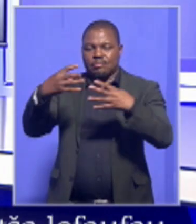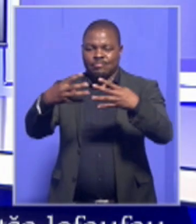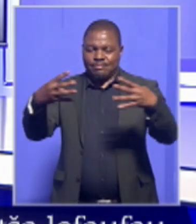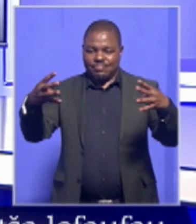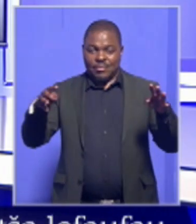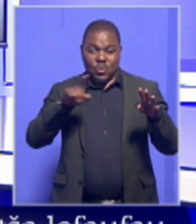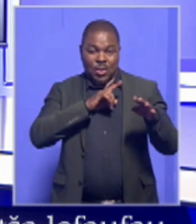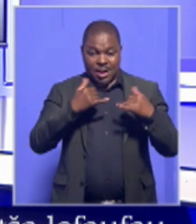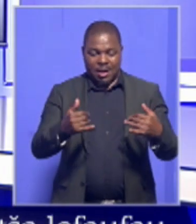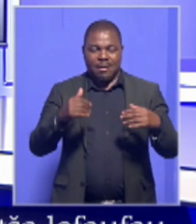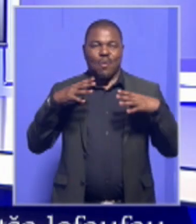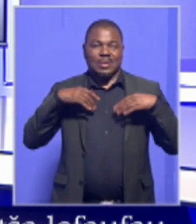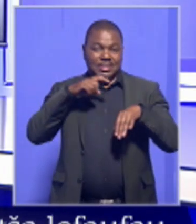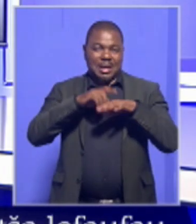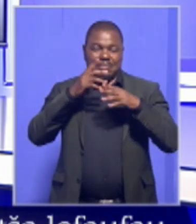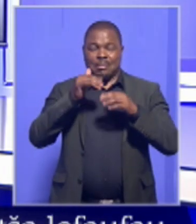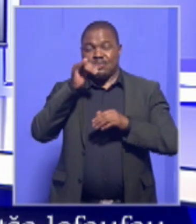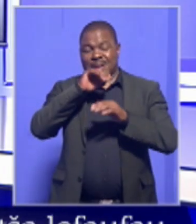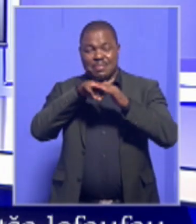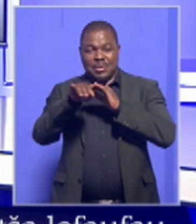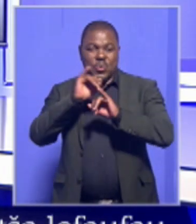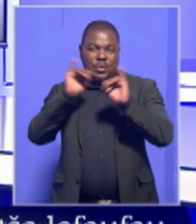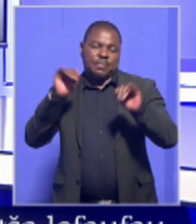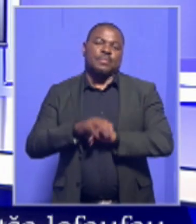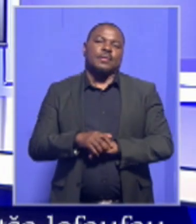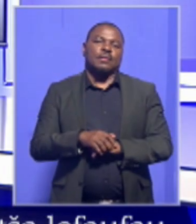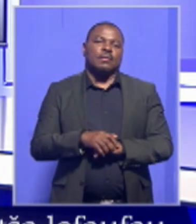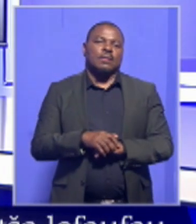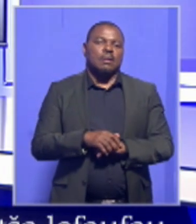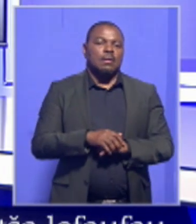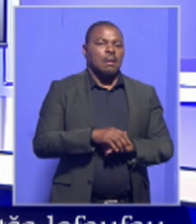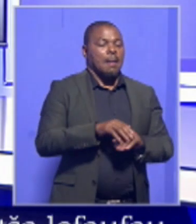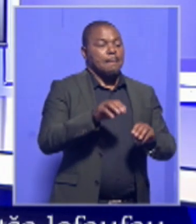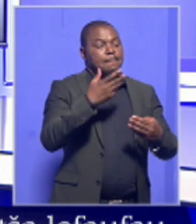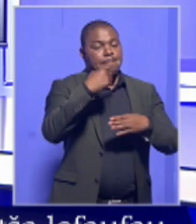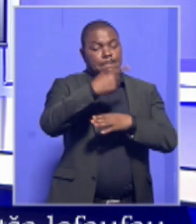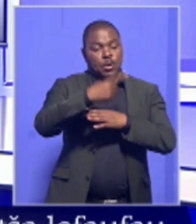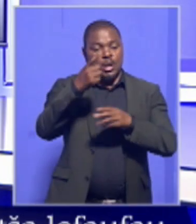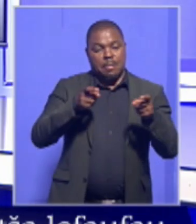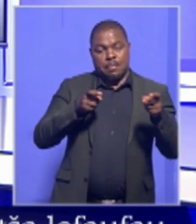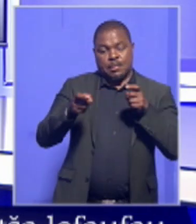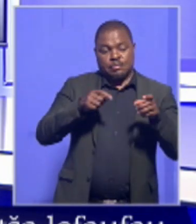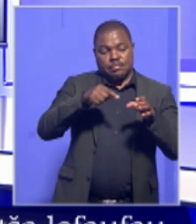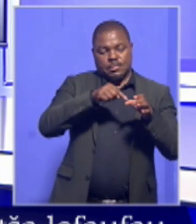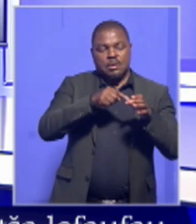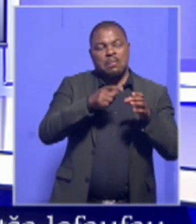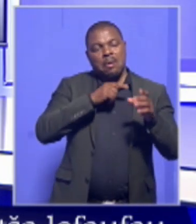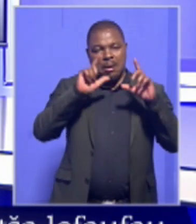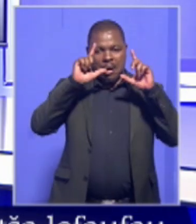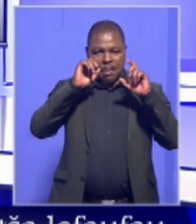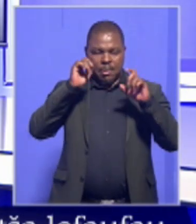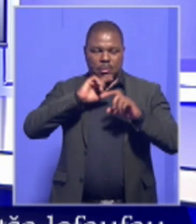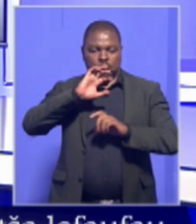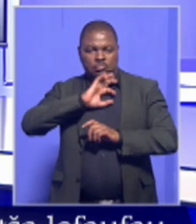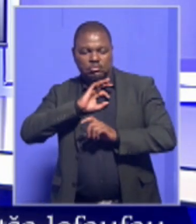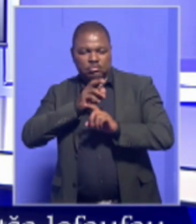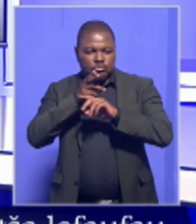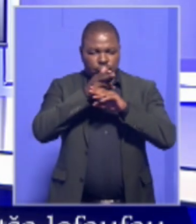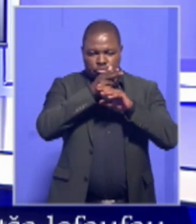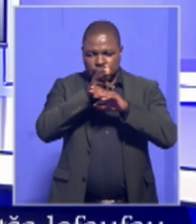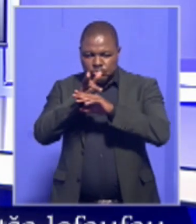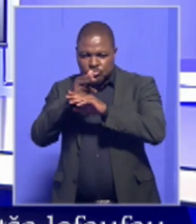ye ya sehla sa maikhutšo. Bahlankedi ba taolo ya mellwane ba filwe dikhamera tšeo ba di beago mmeleng go ba